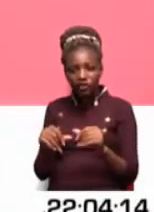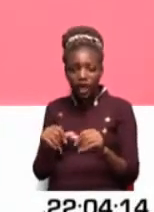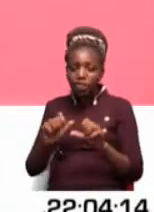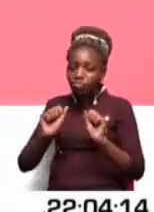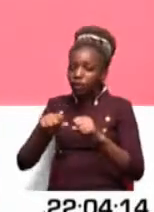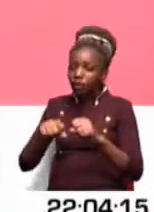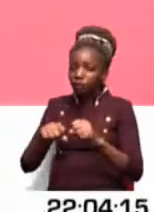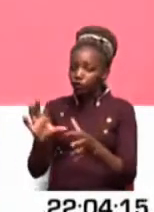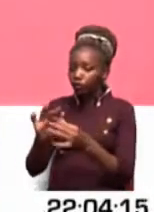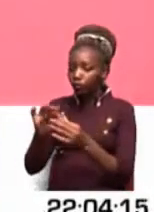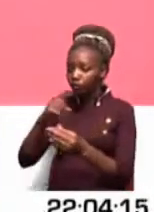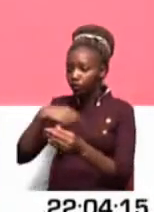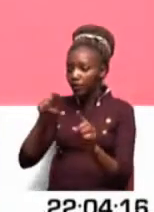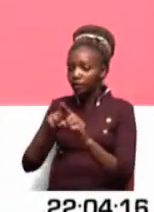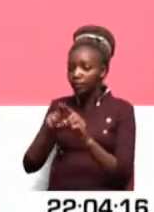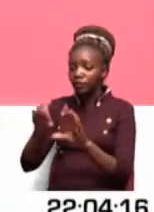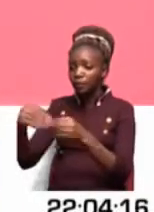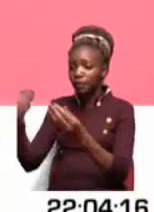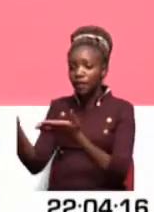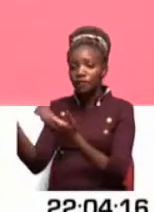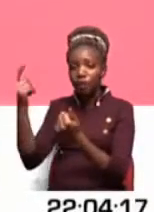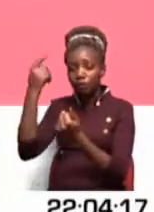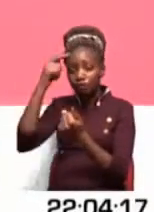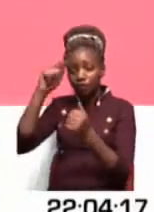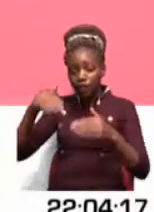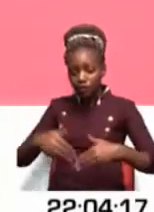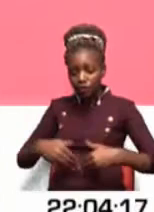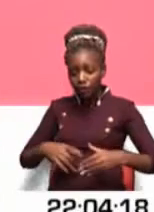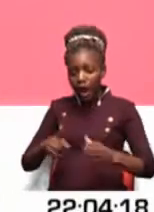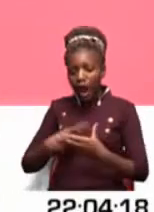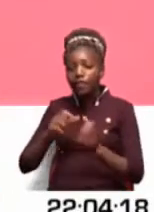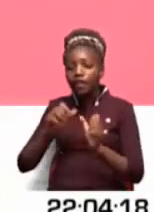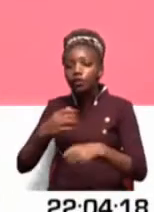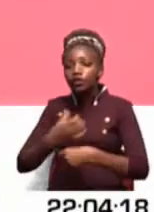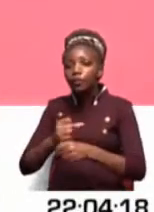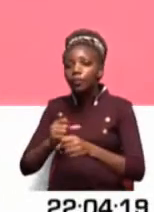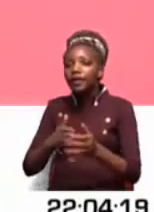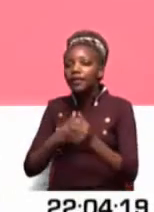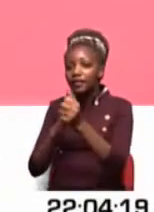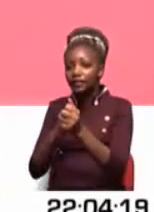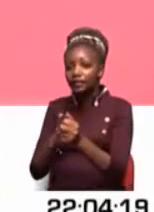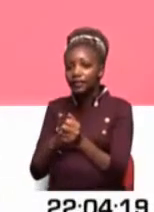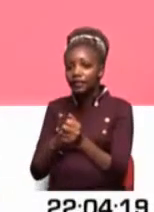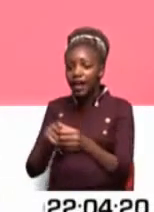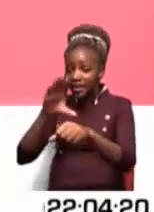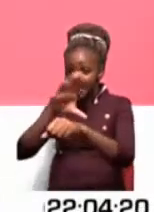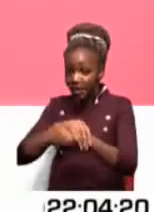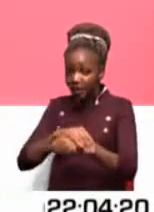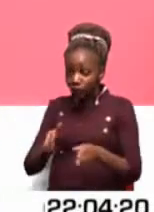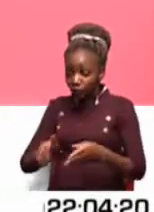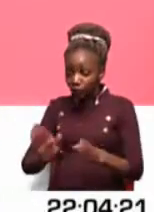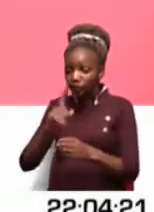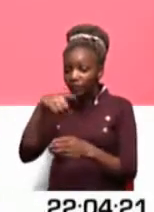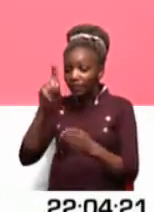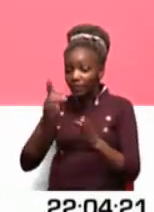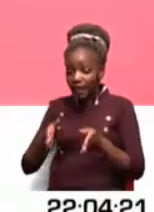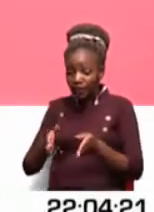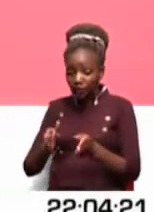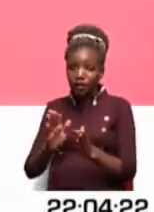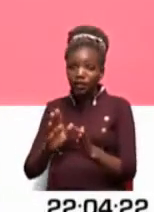together, that can give hope, you know, to the young people and can make the leaders, mm-hmm. you know, occupy leadership spaces, you know, the right way. And you believe